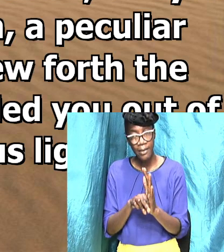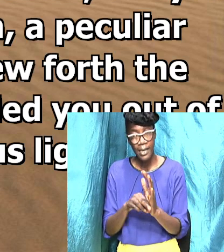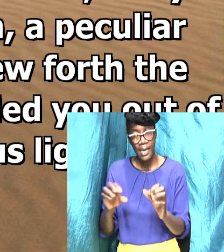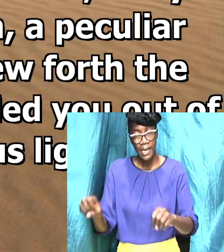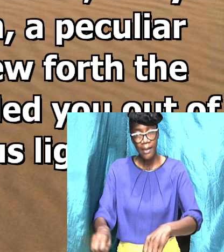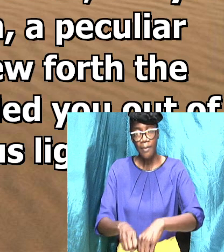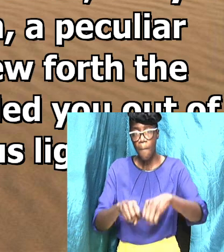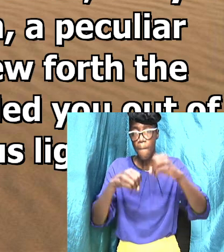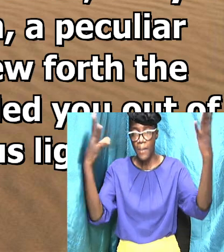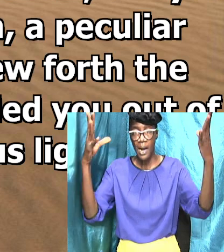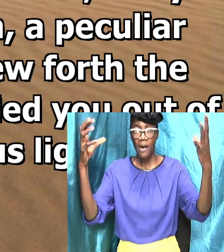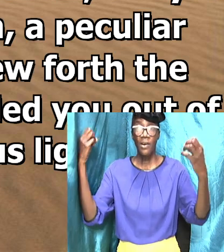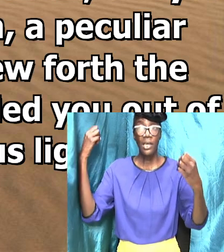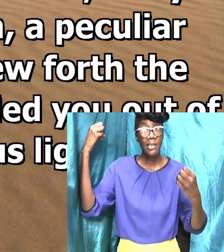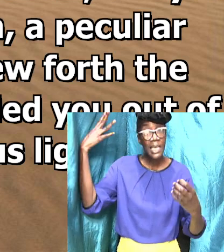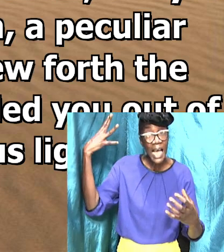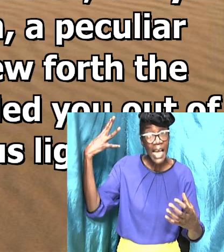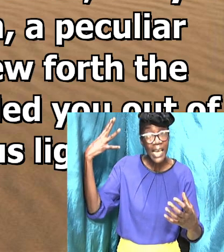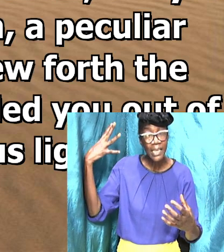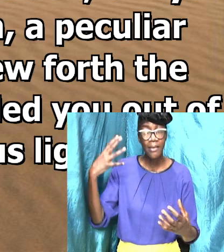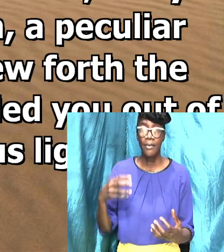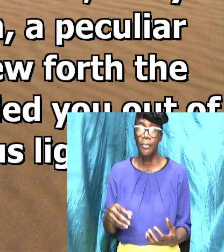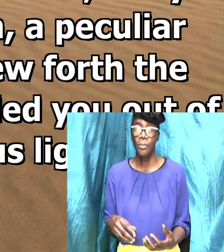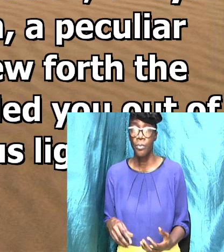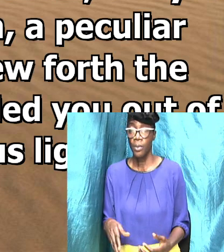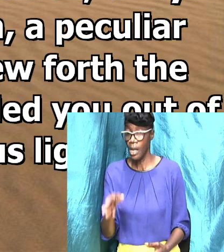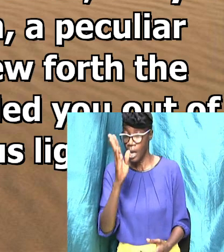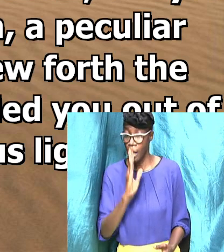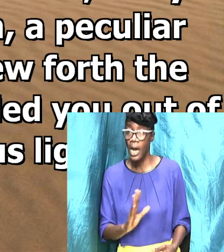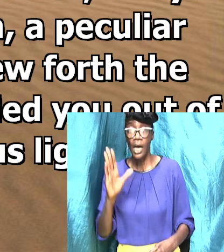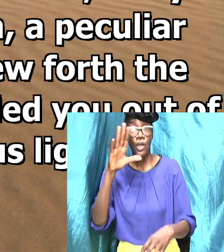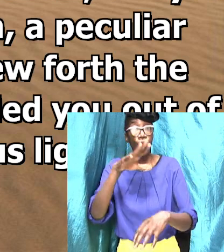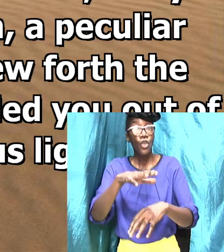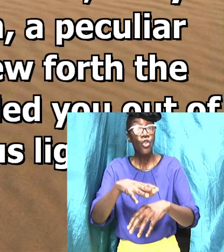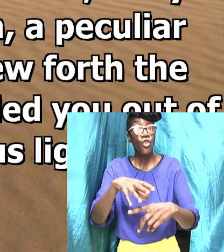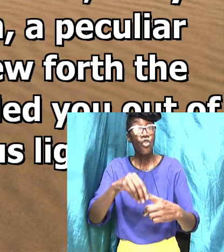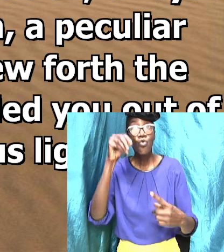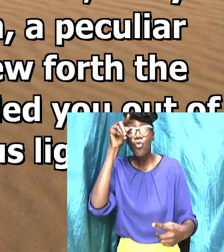light. Amen. So God now chose you for himself.